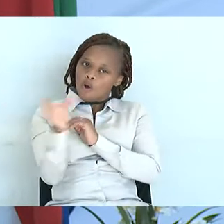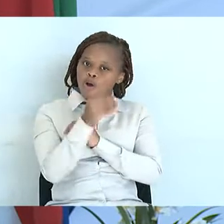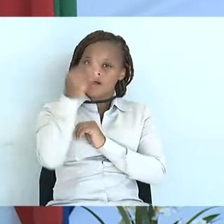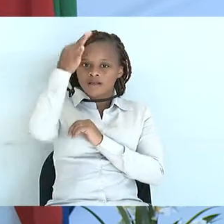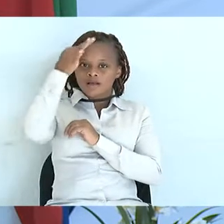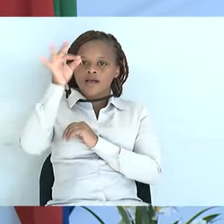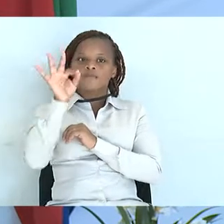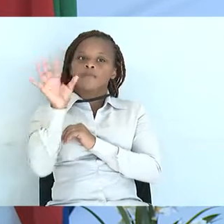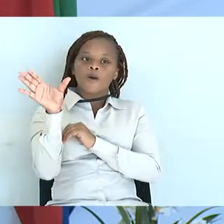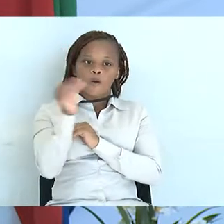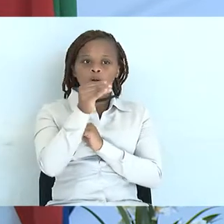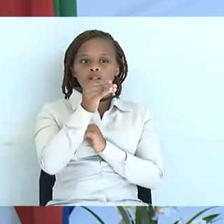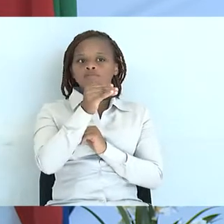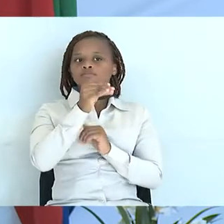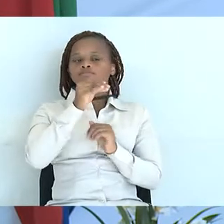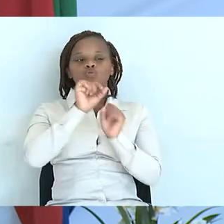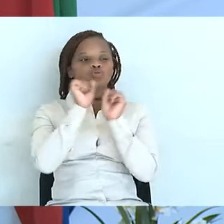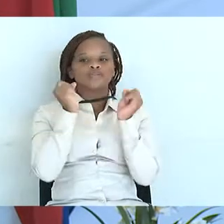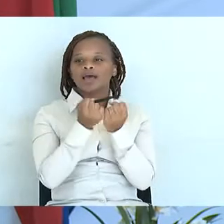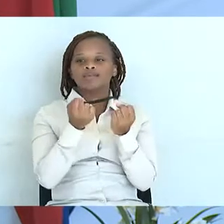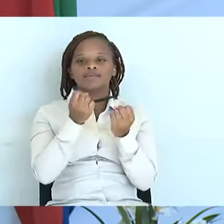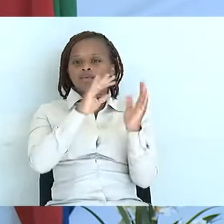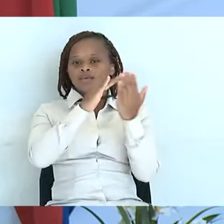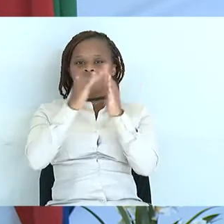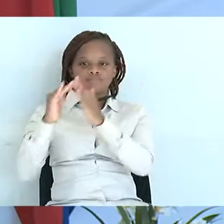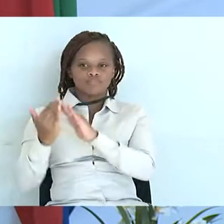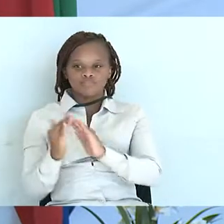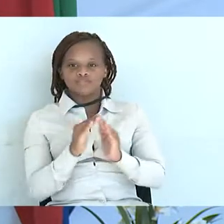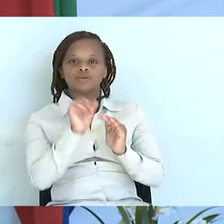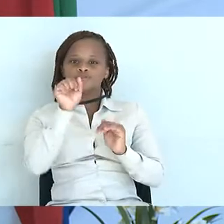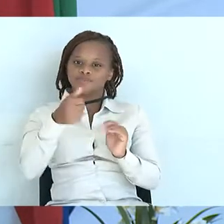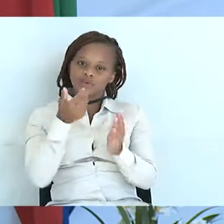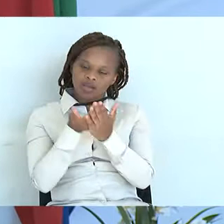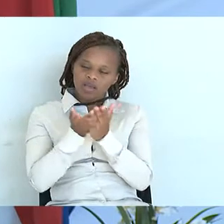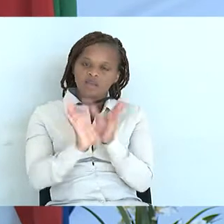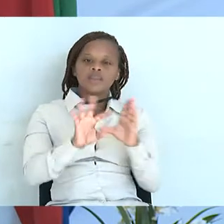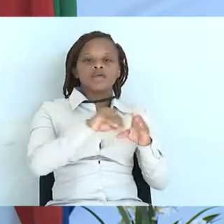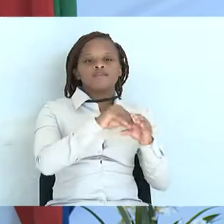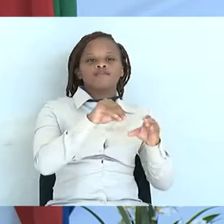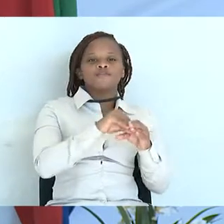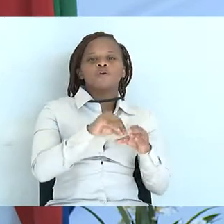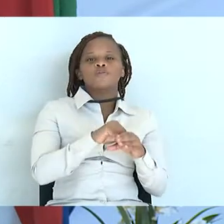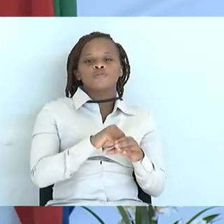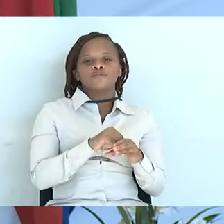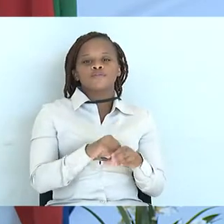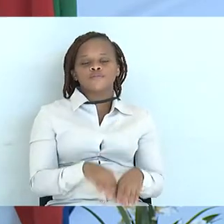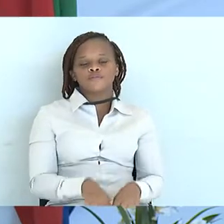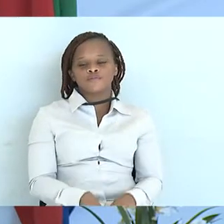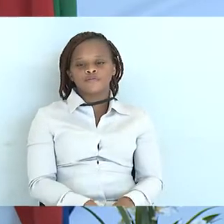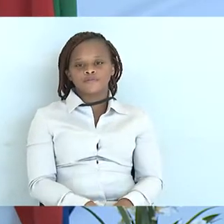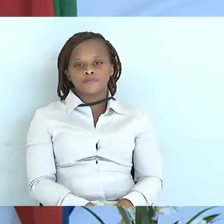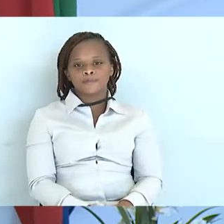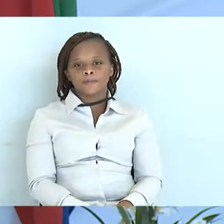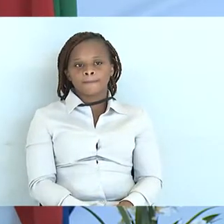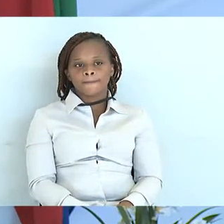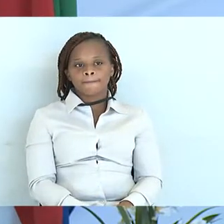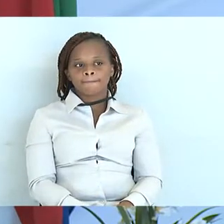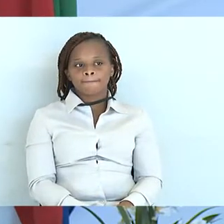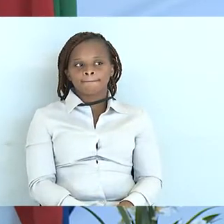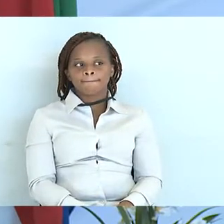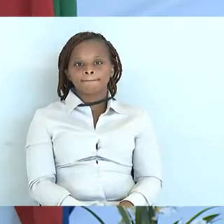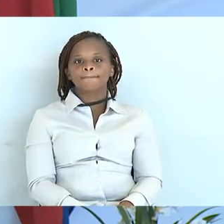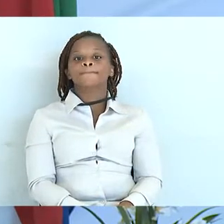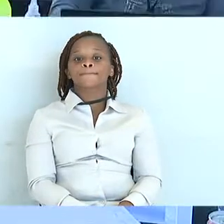of society is involved and we build capability across the board. The